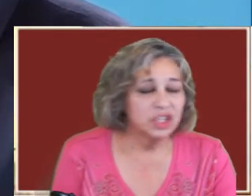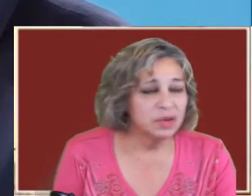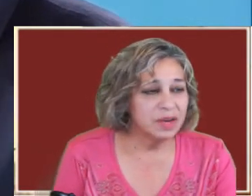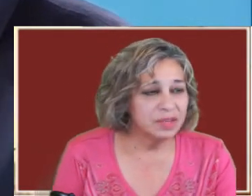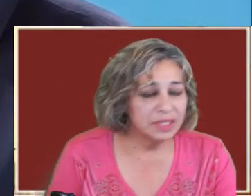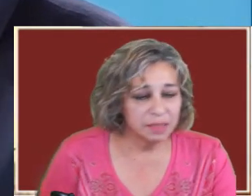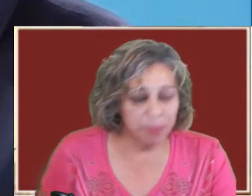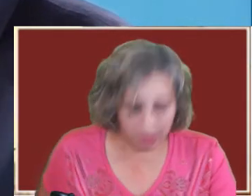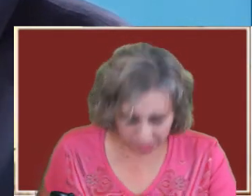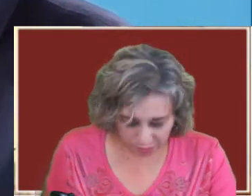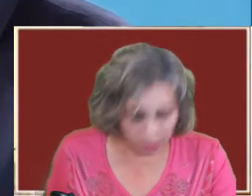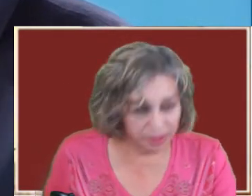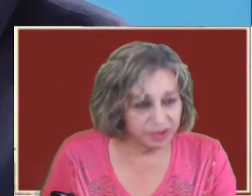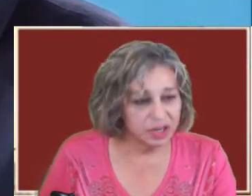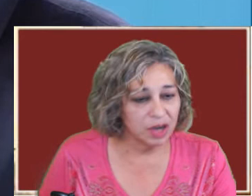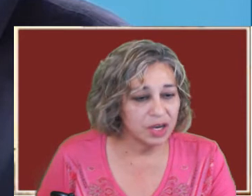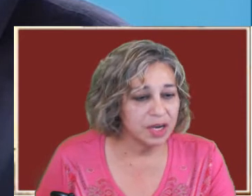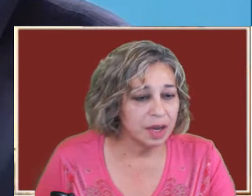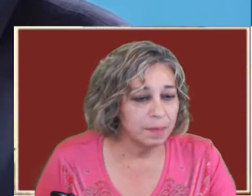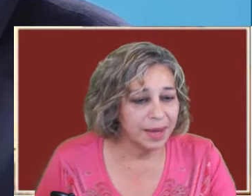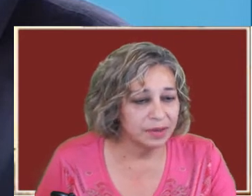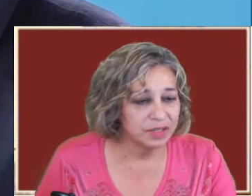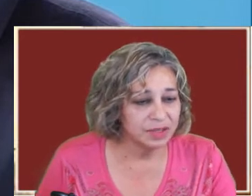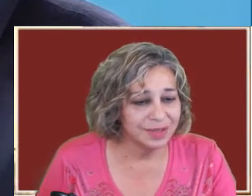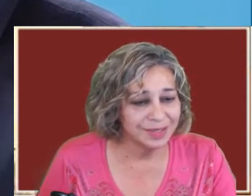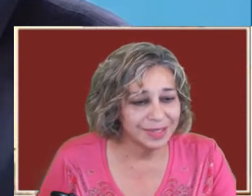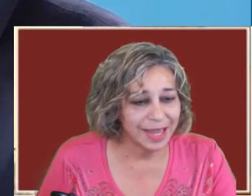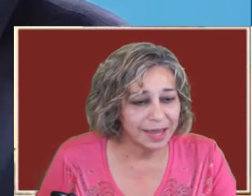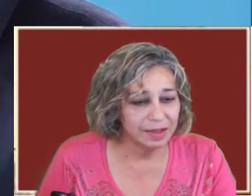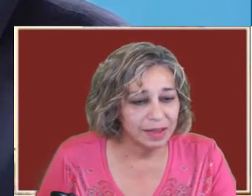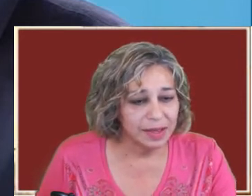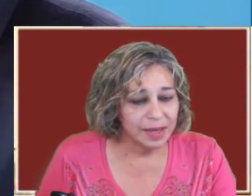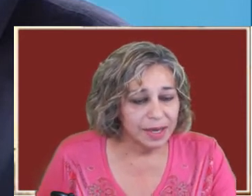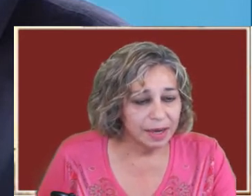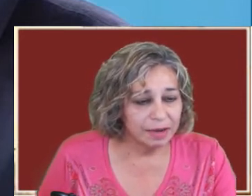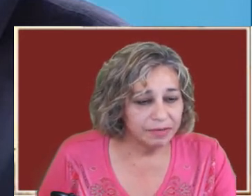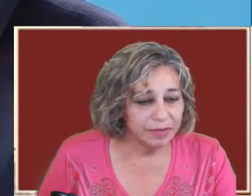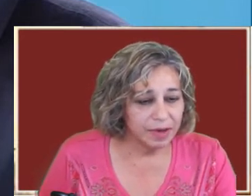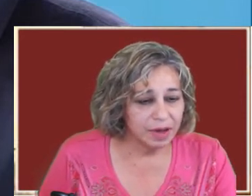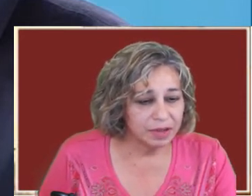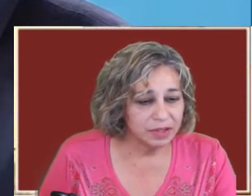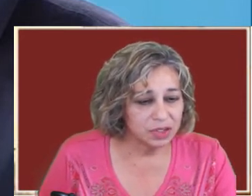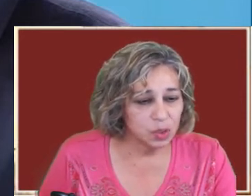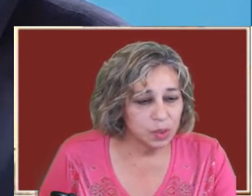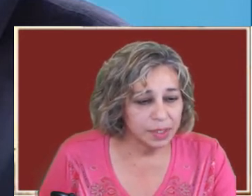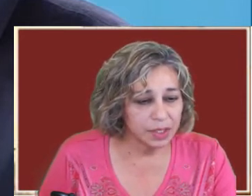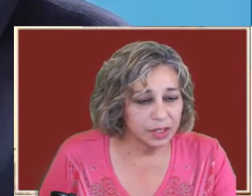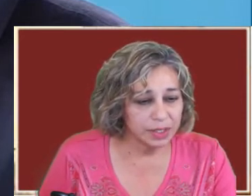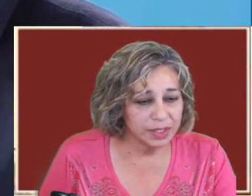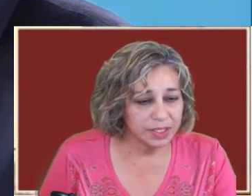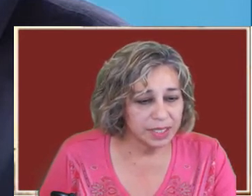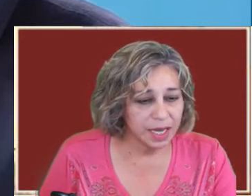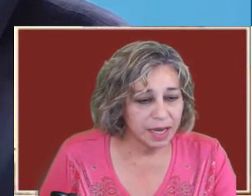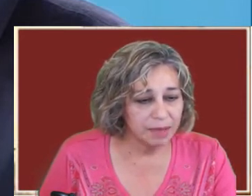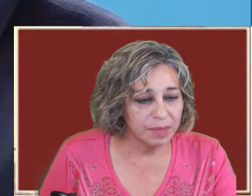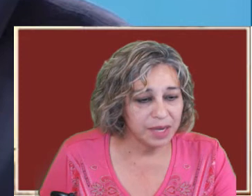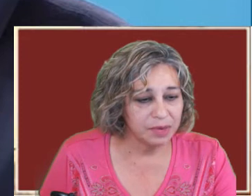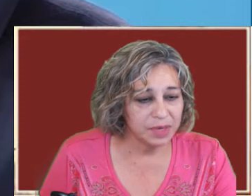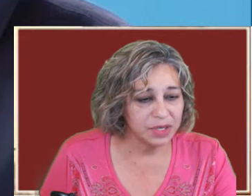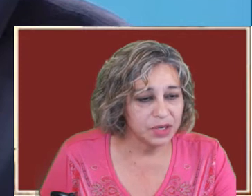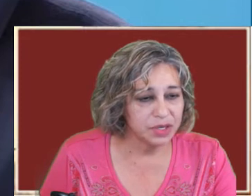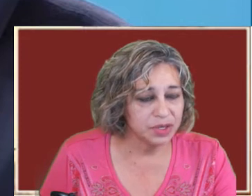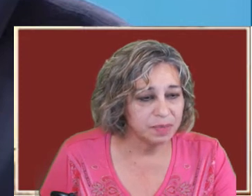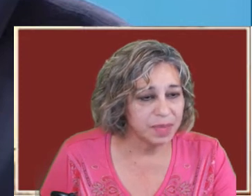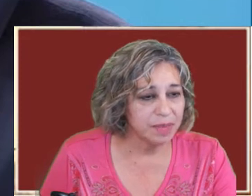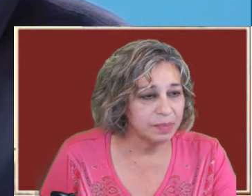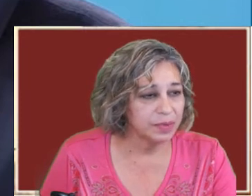So now this is the part where they're talking about the sale of stolen goods being